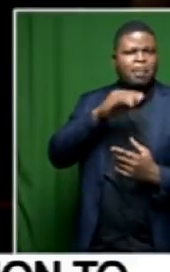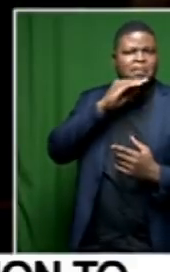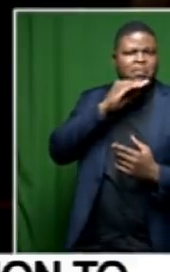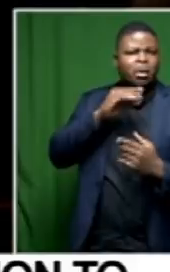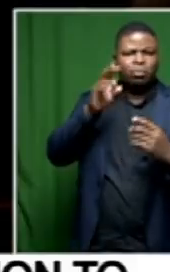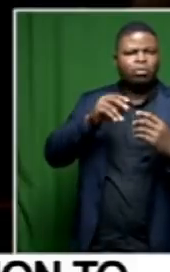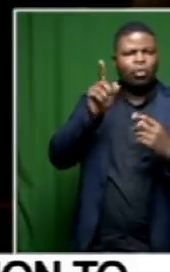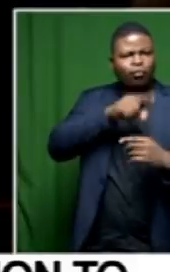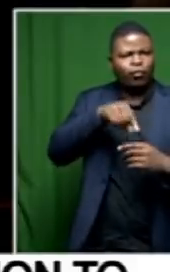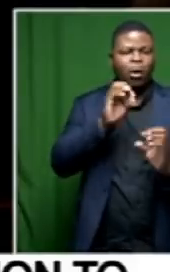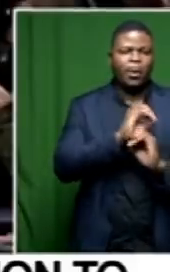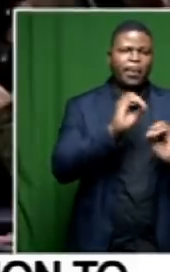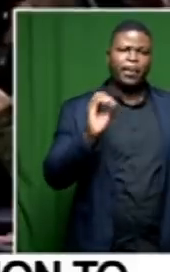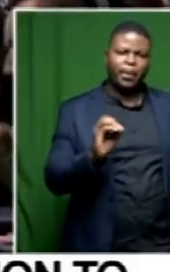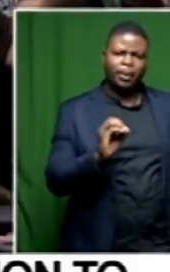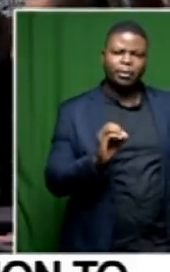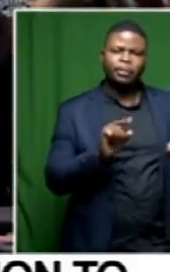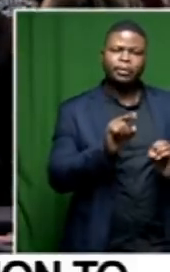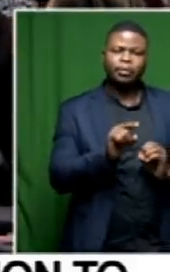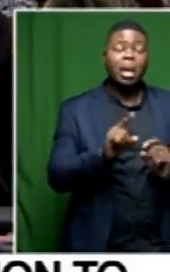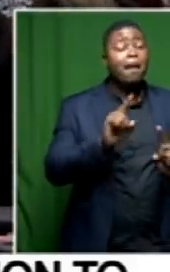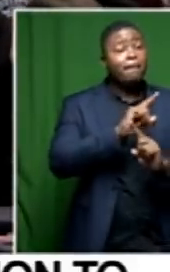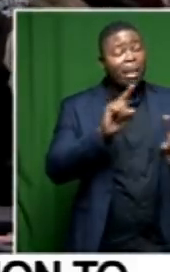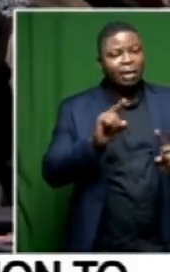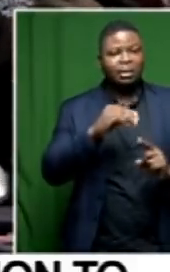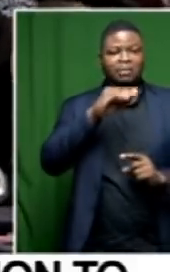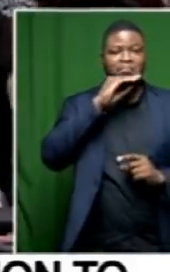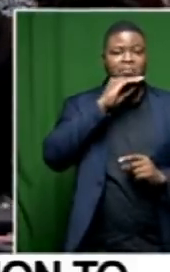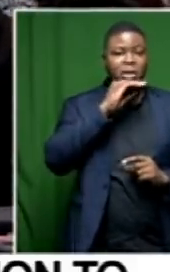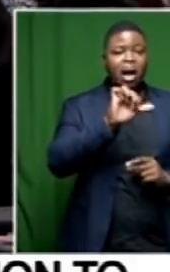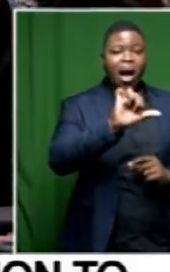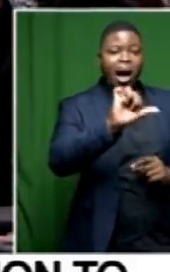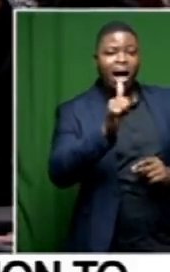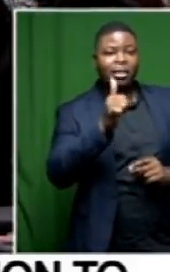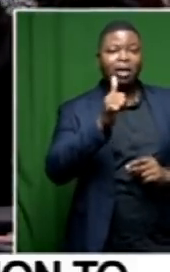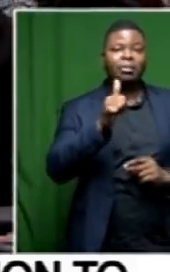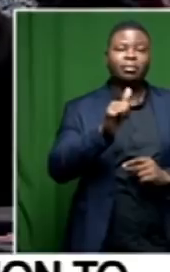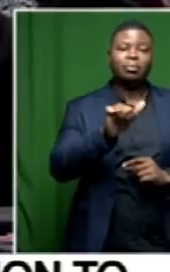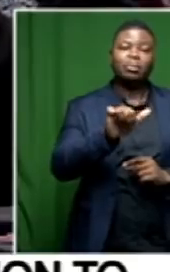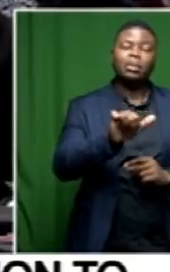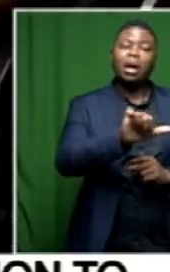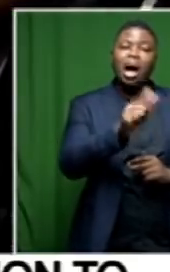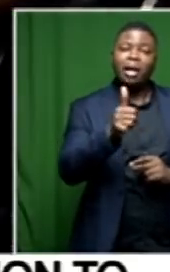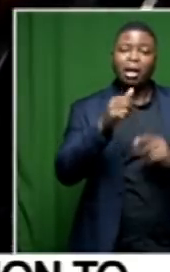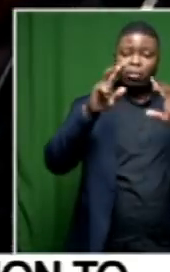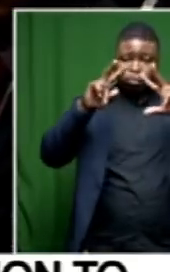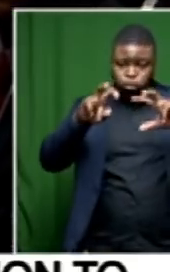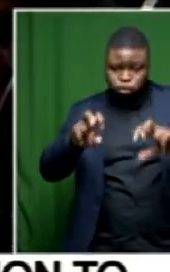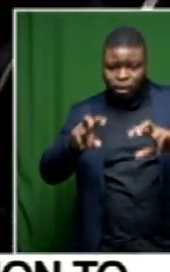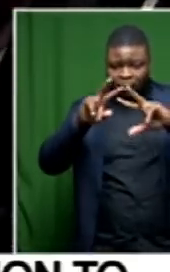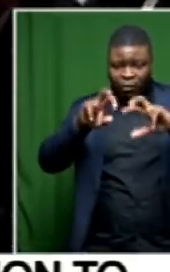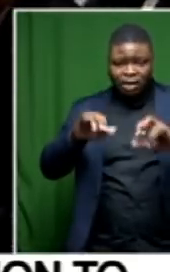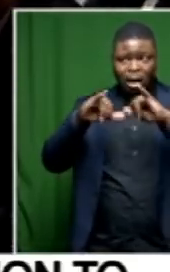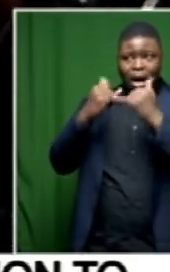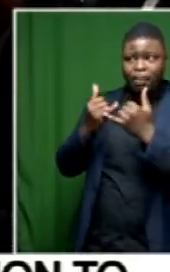doesn't mean that other authorities responsible for investigating, for example, whether there was